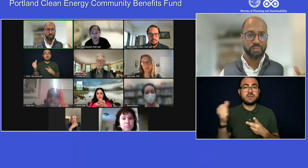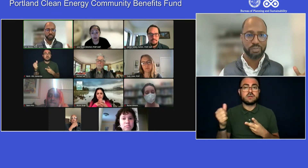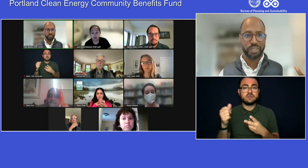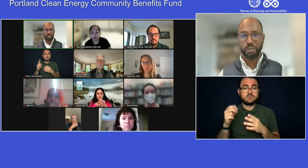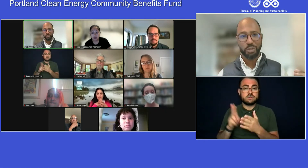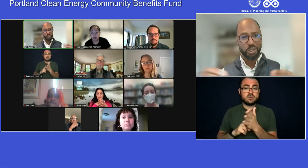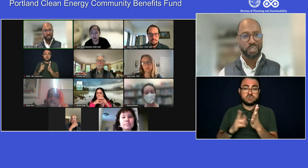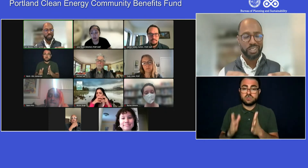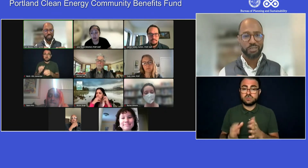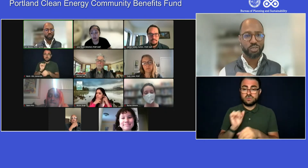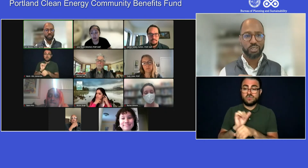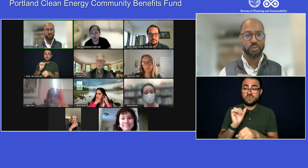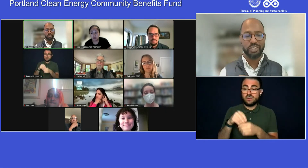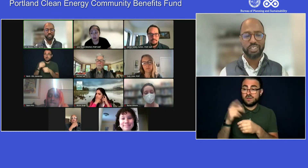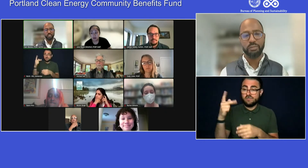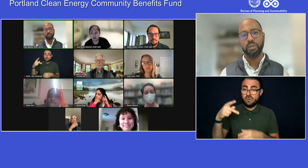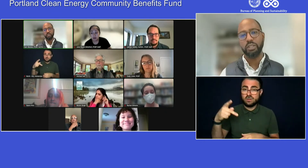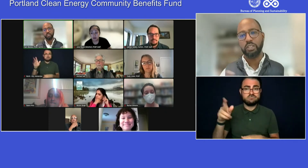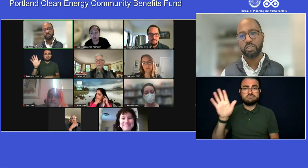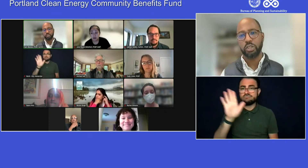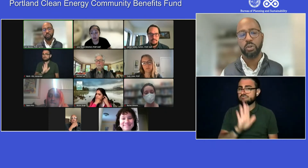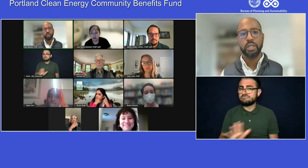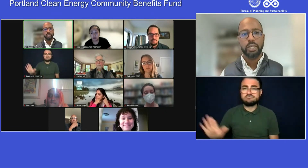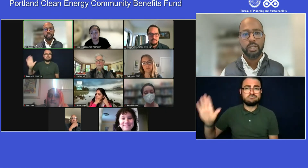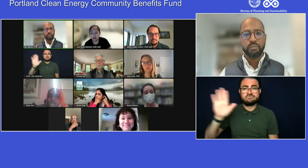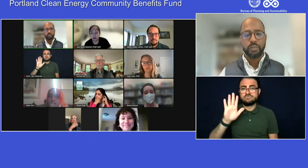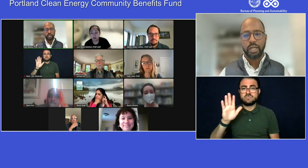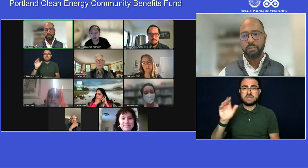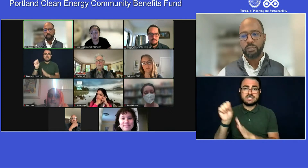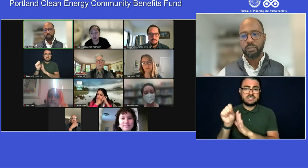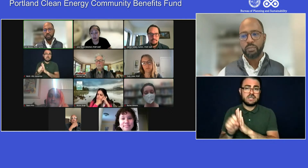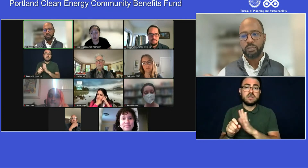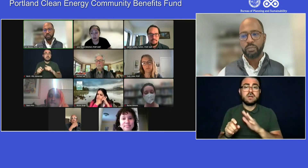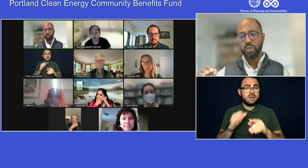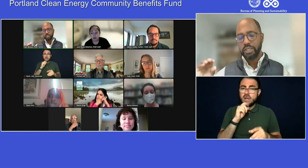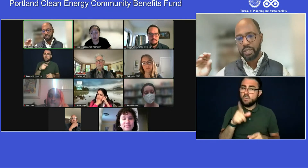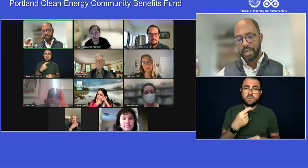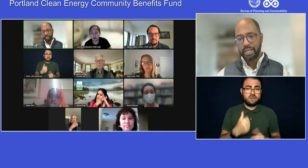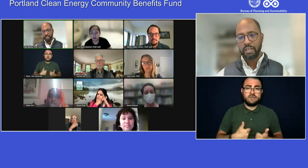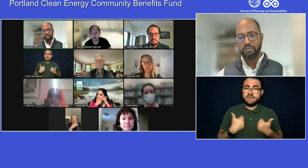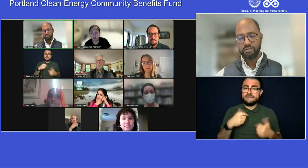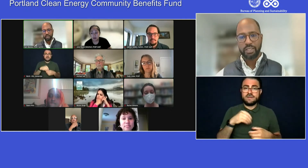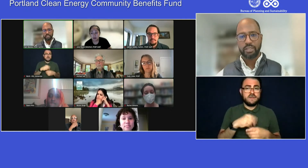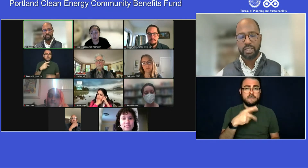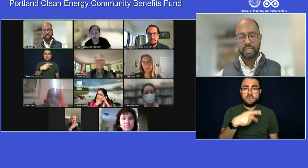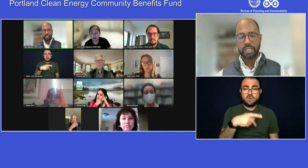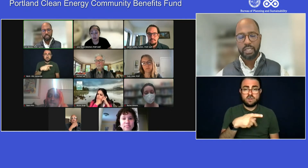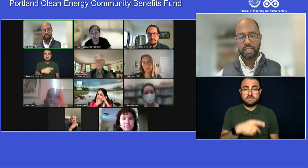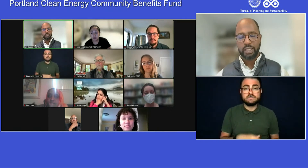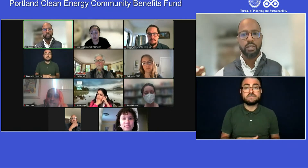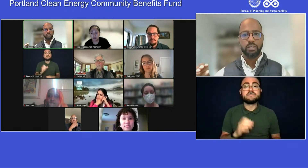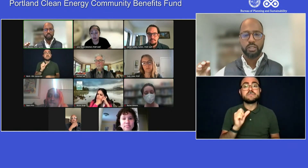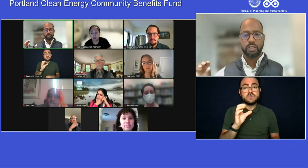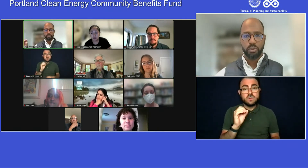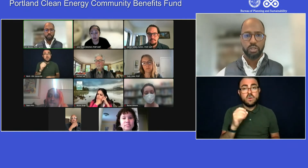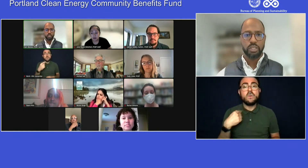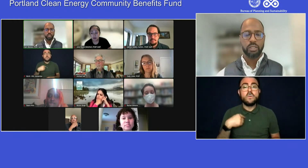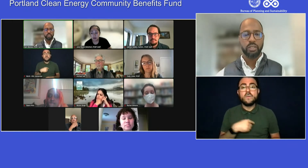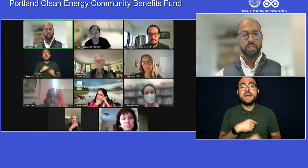from all over. They don't all live strictly within the city of Portland. And so we can invest